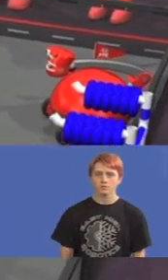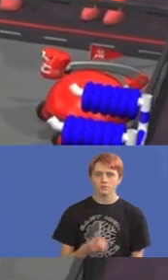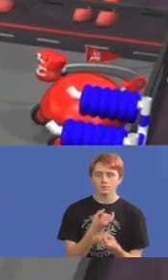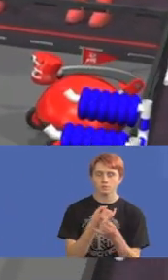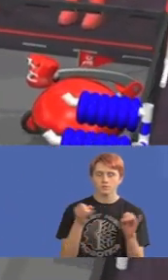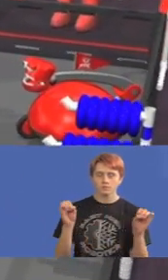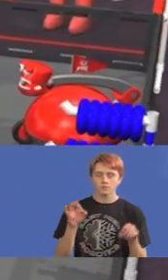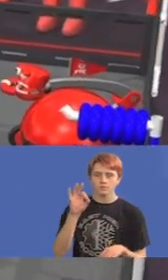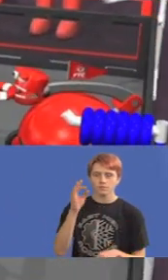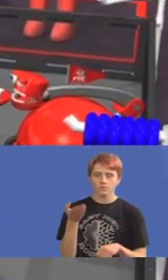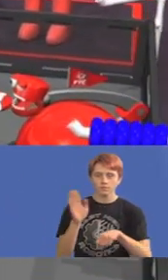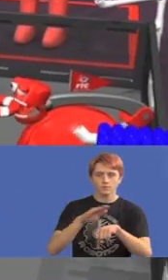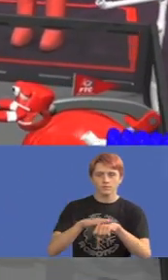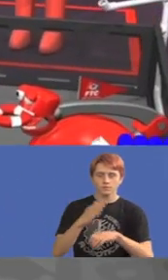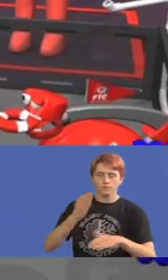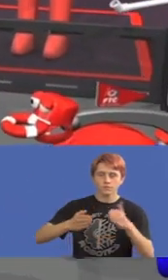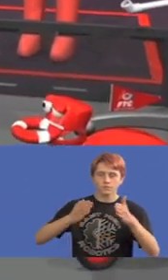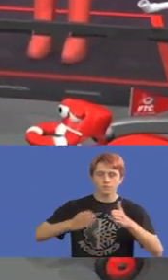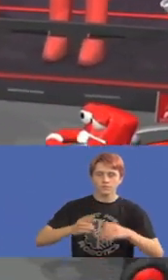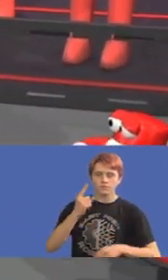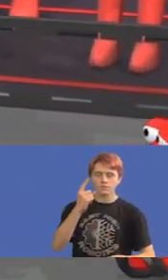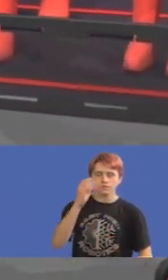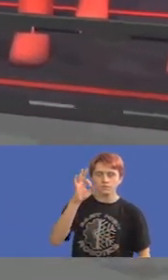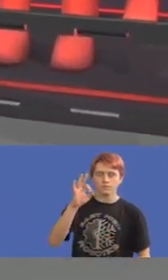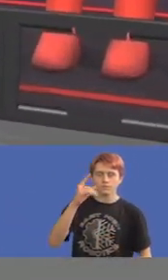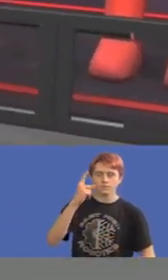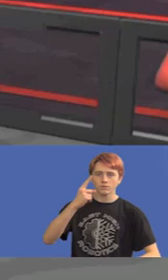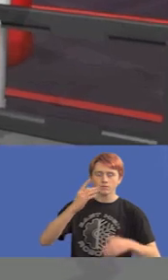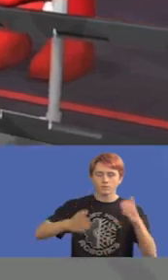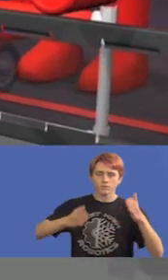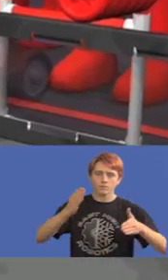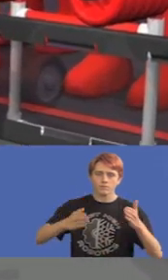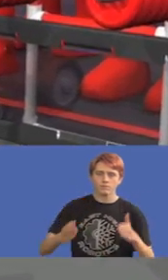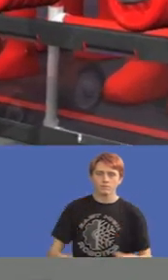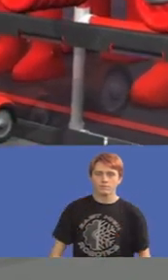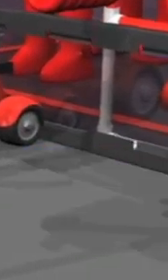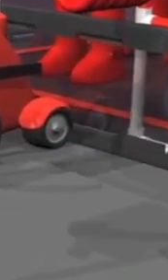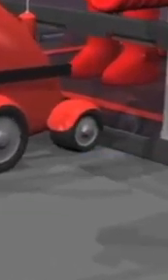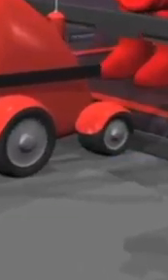The autonomous rings are placed on the robots, only one ring per robot.